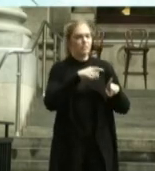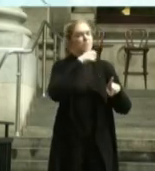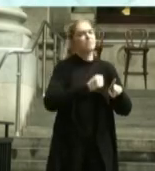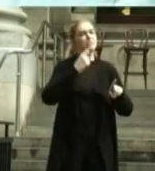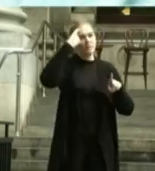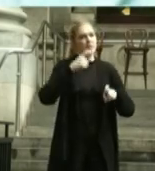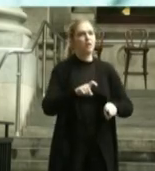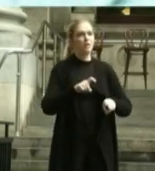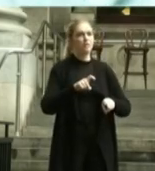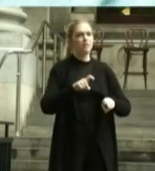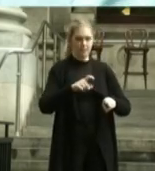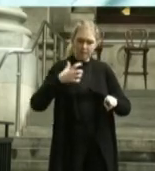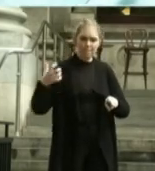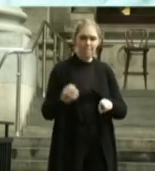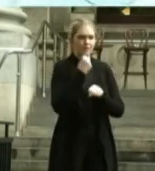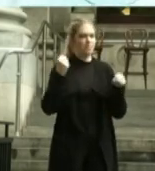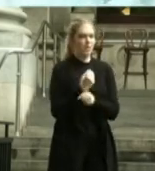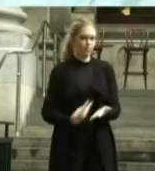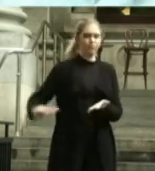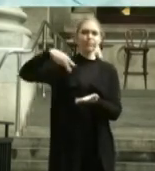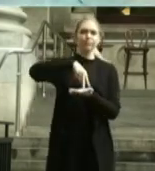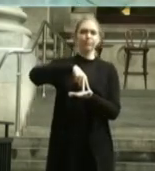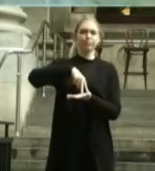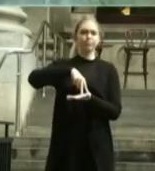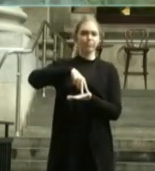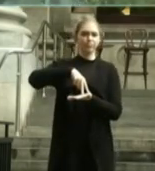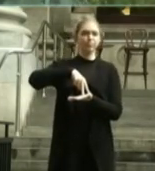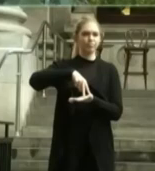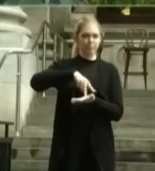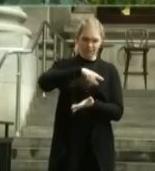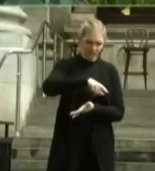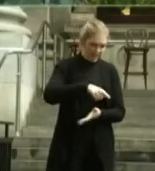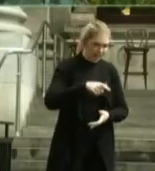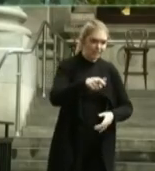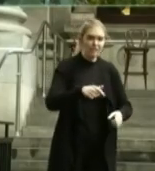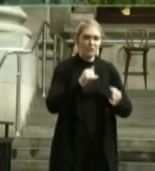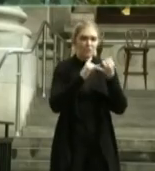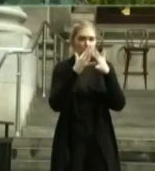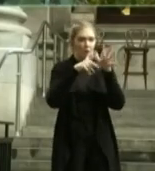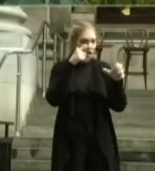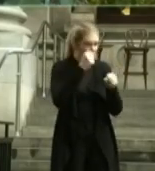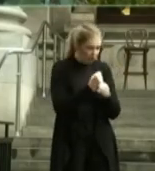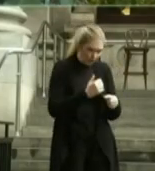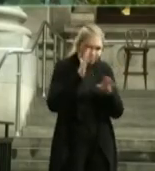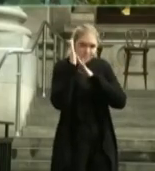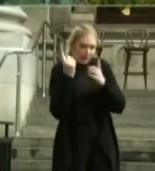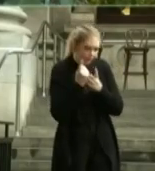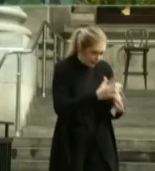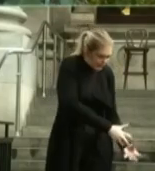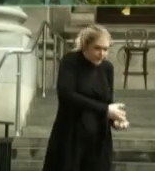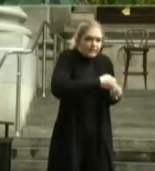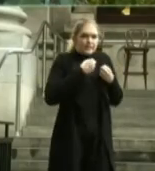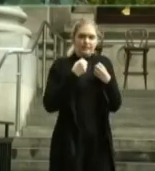decided they must make a stand. They picked up their swags and started